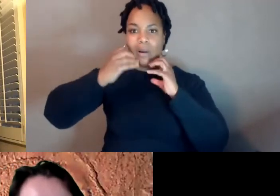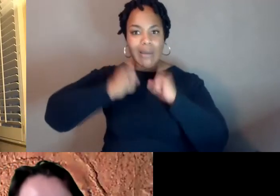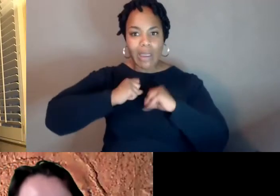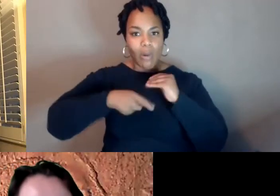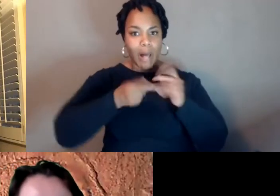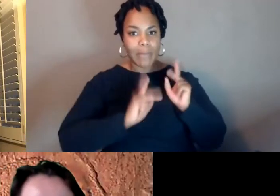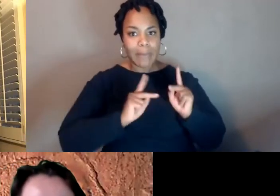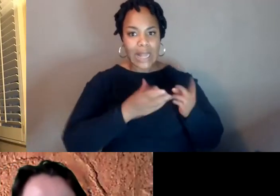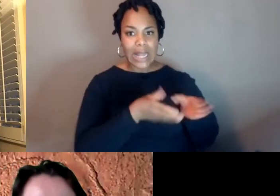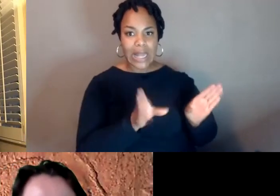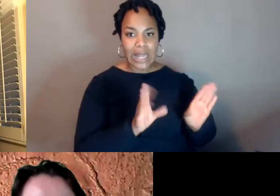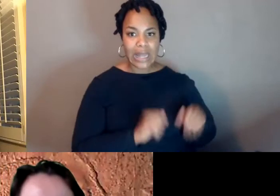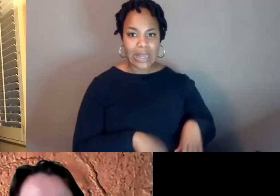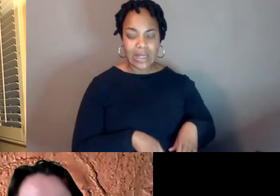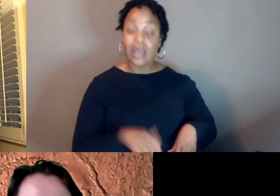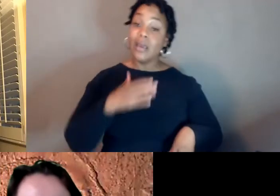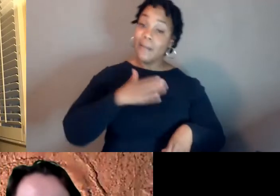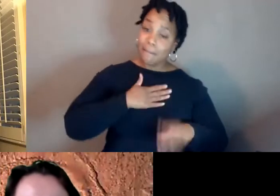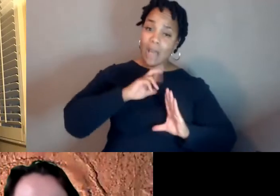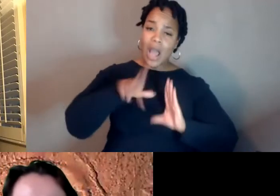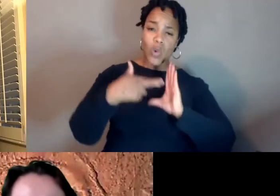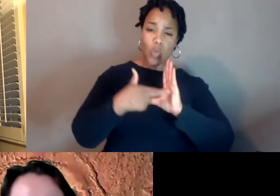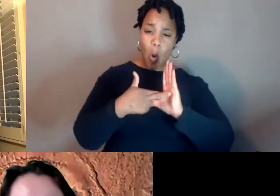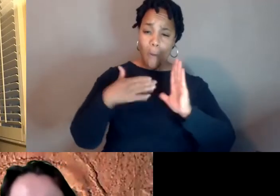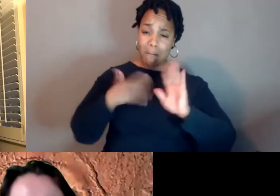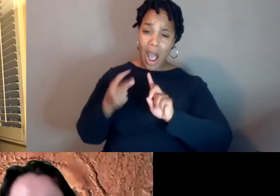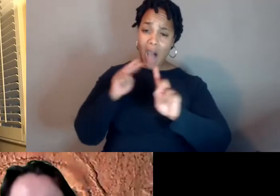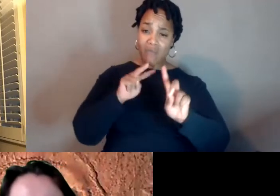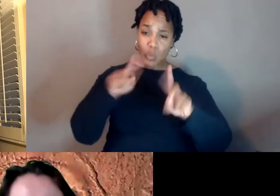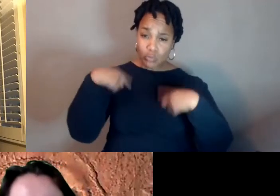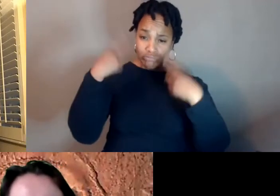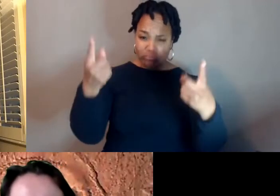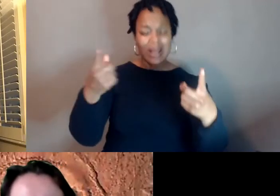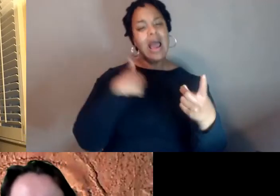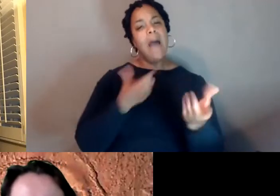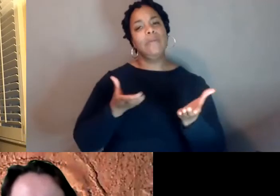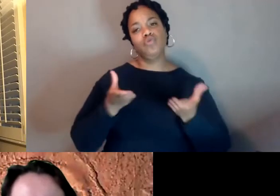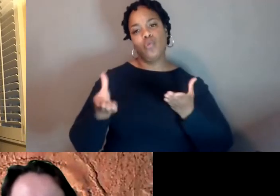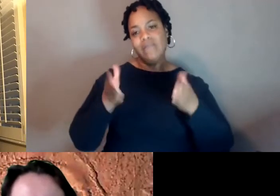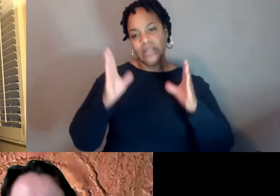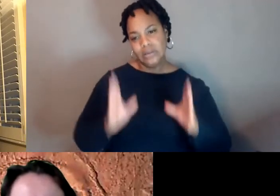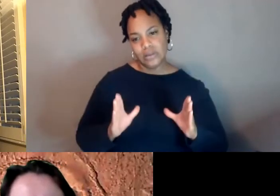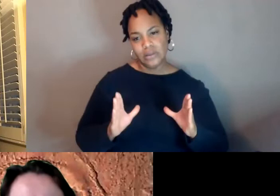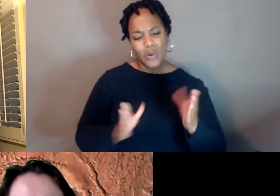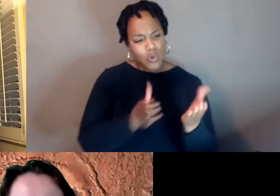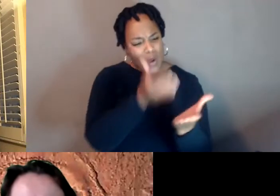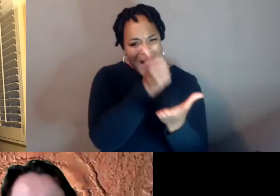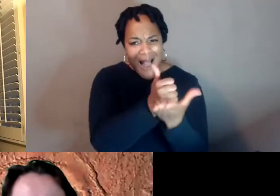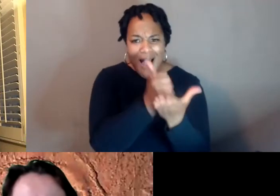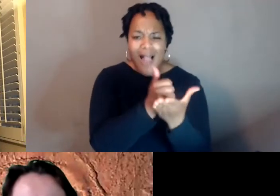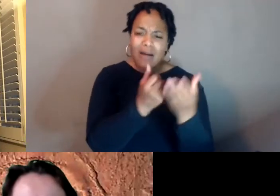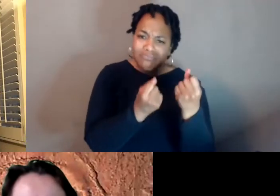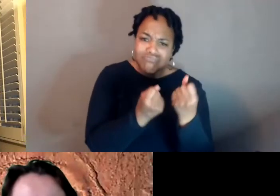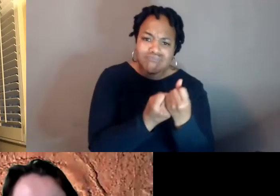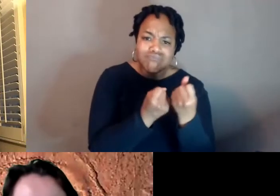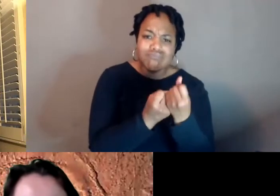as one of service, to help people to become and do everything I can